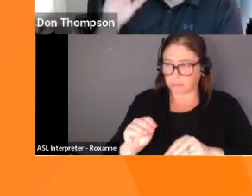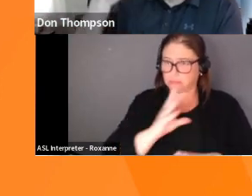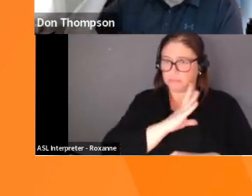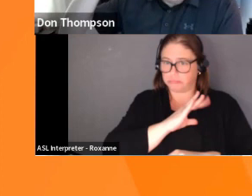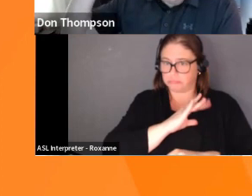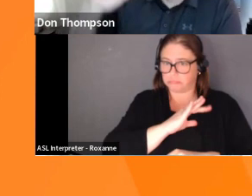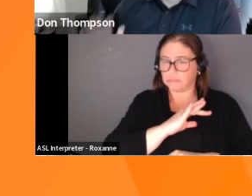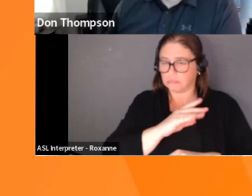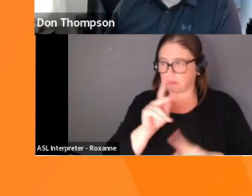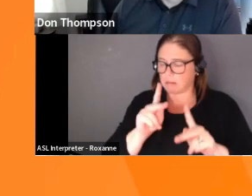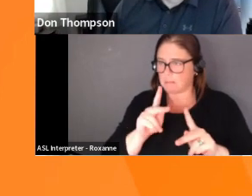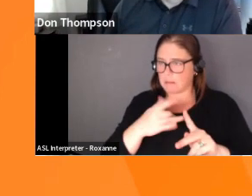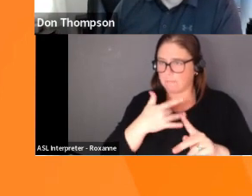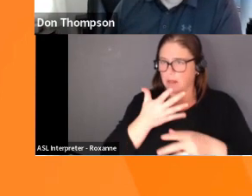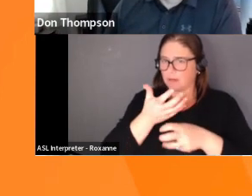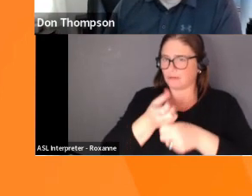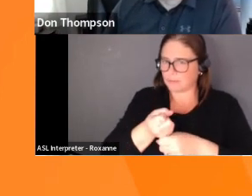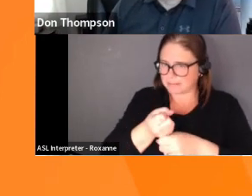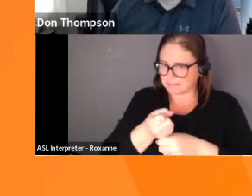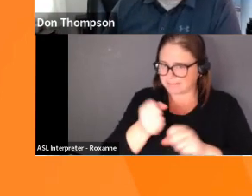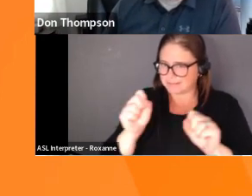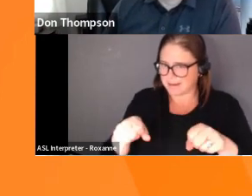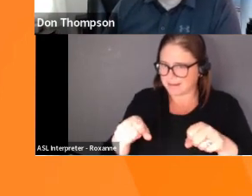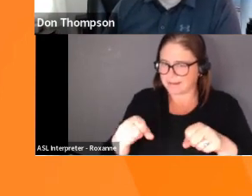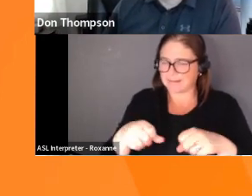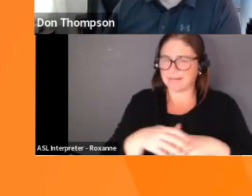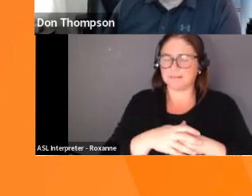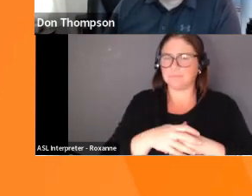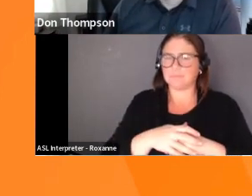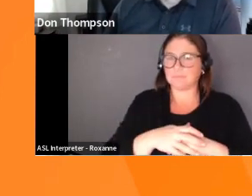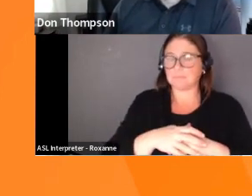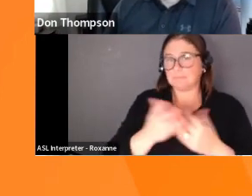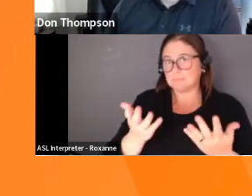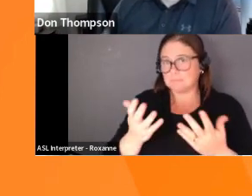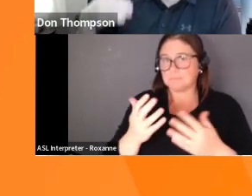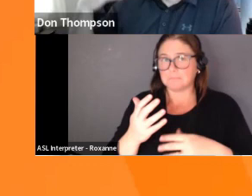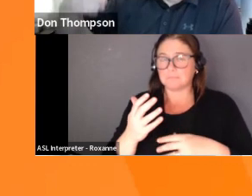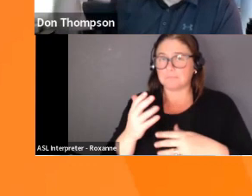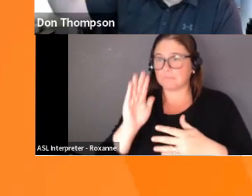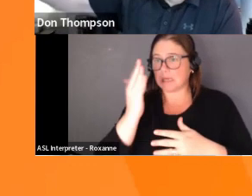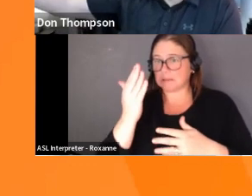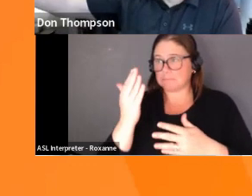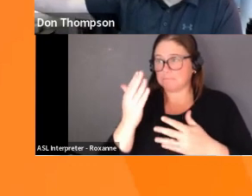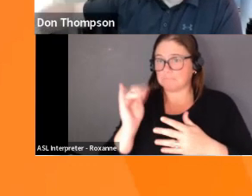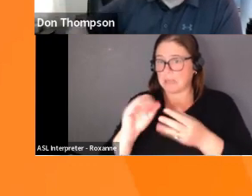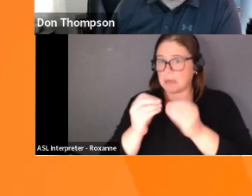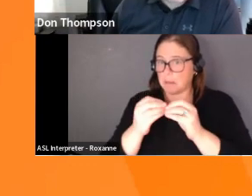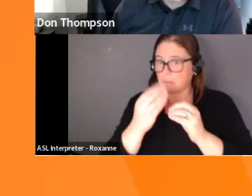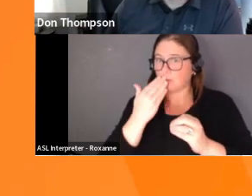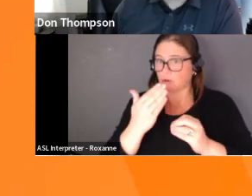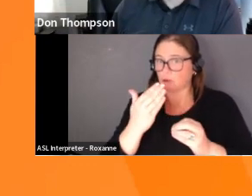15 is this kind of magic number that I've been using for a number of years, and it still seems to hold true in terms of our launch